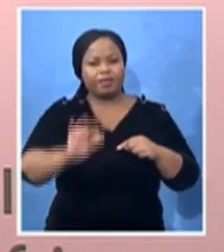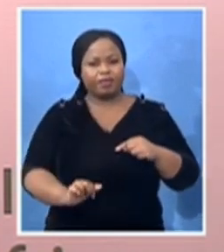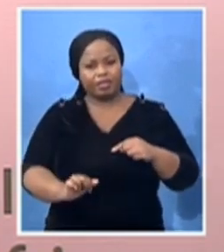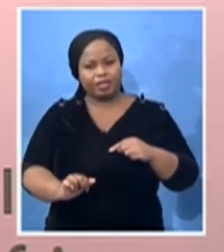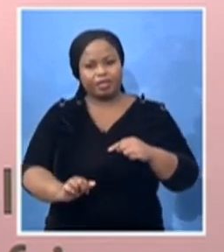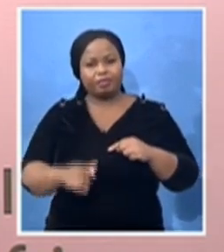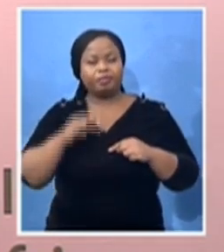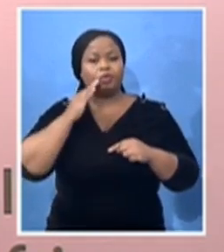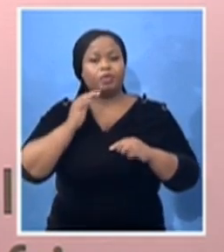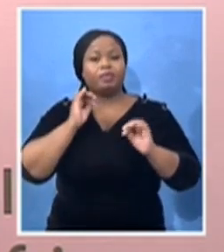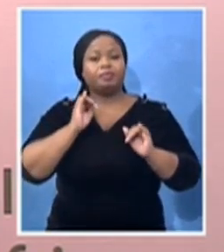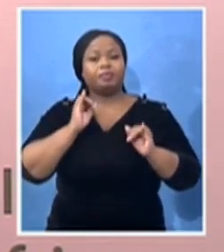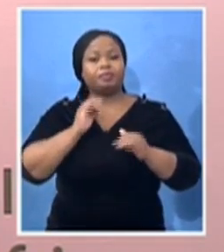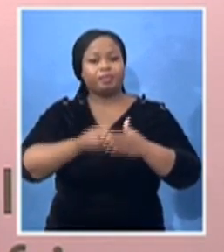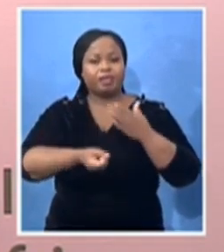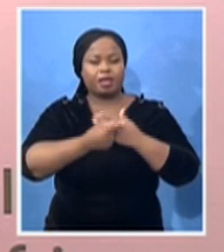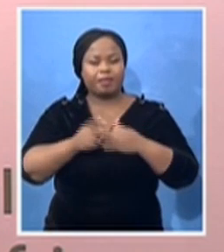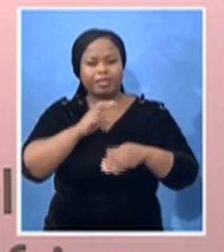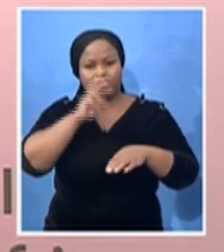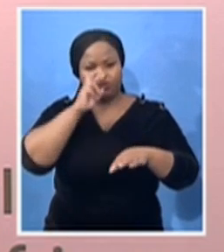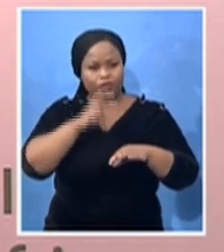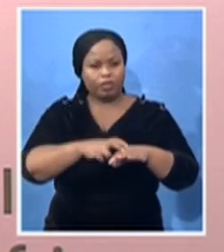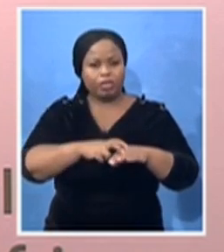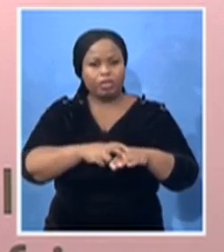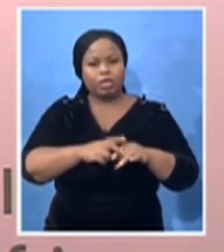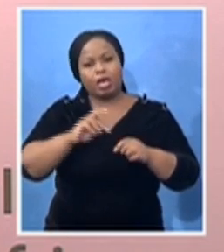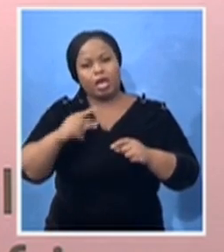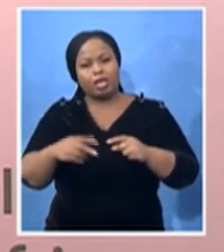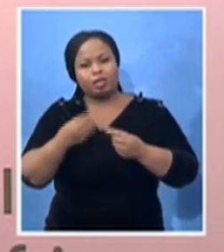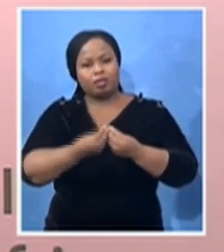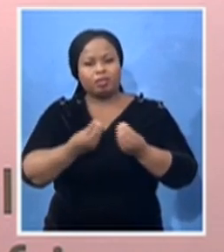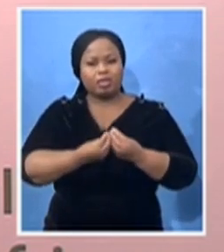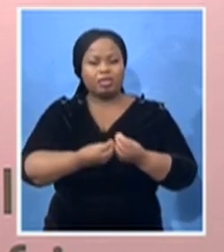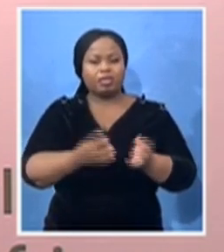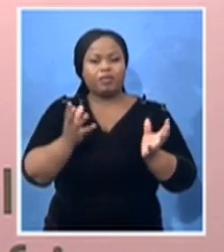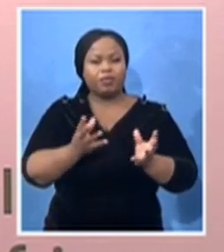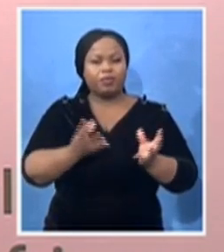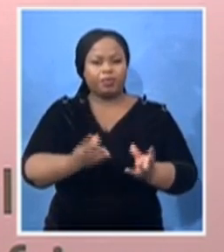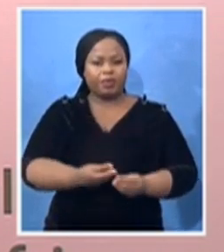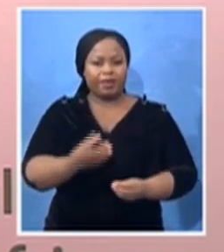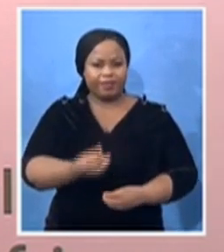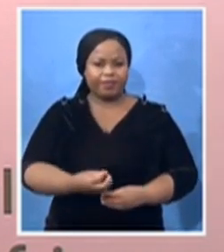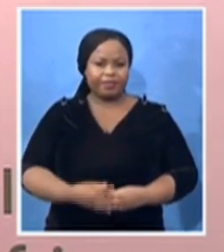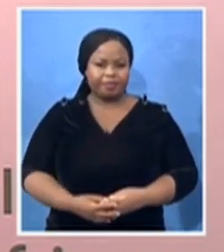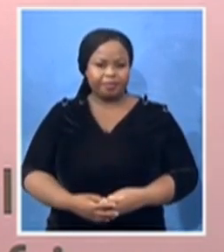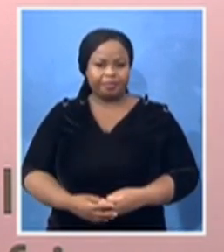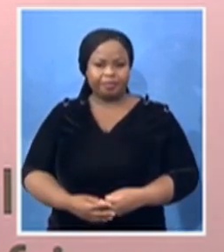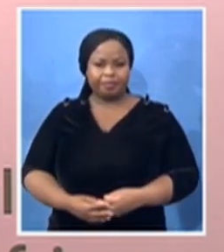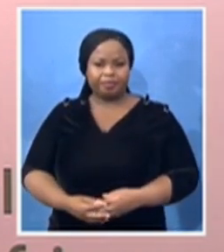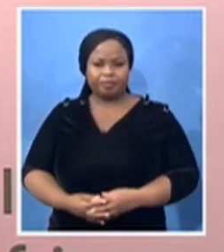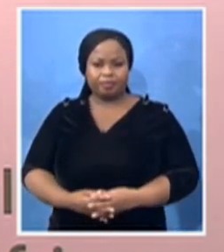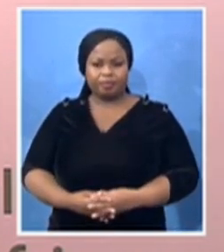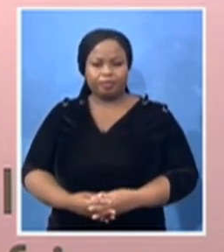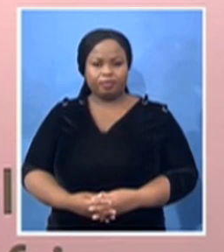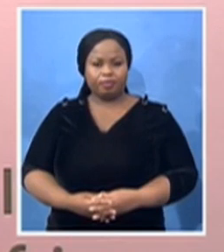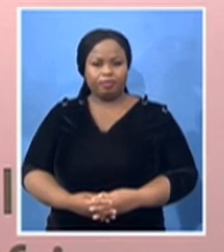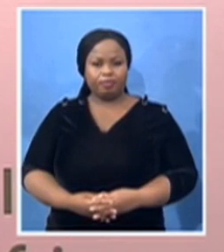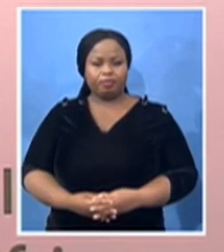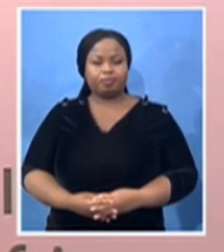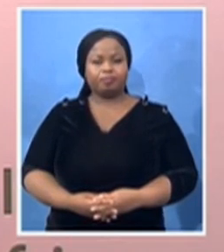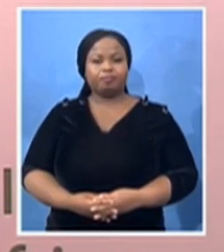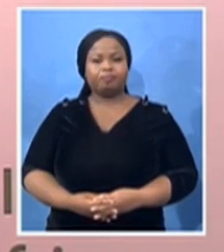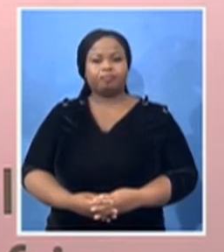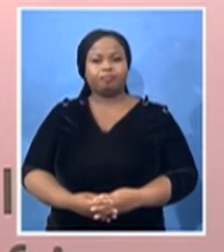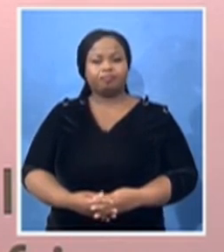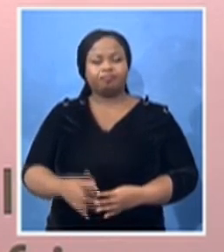necessities are in short supply. So I was quite pleased to go and report back